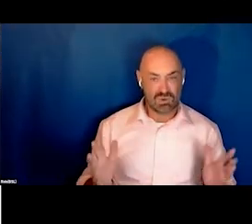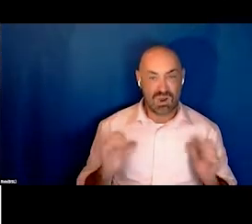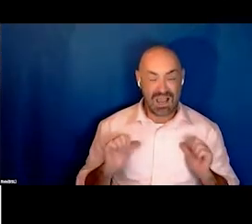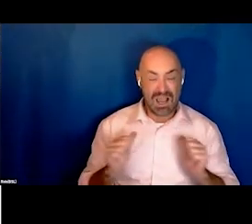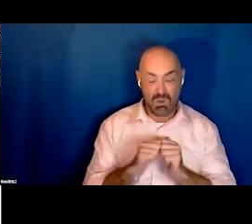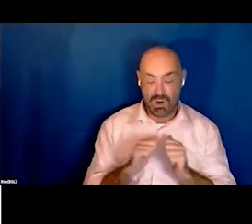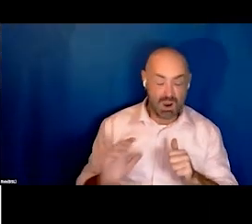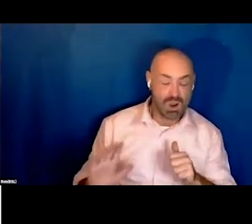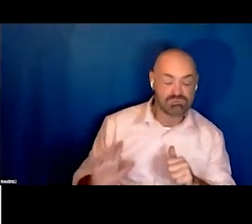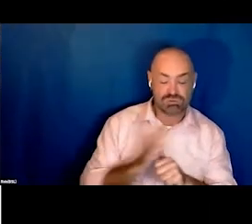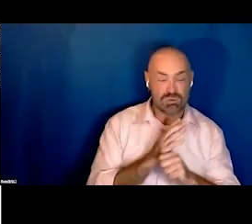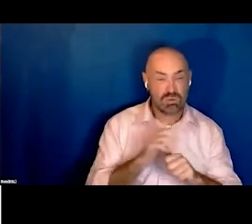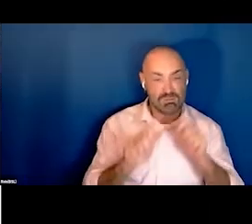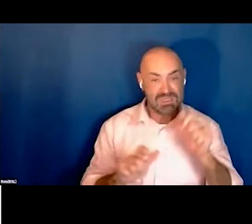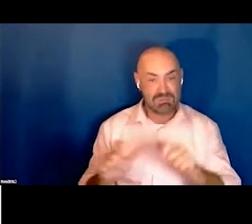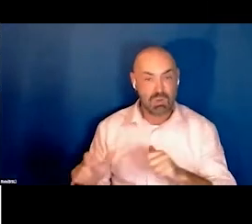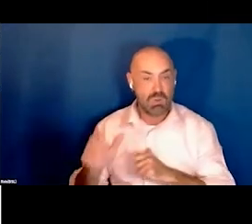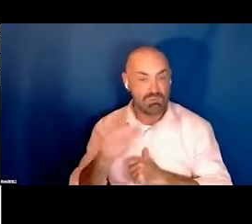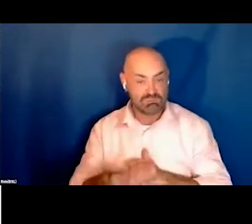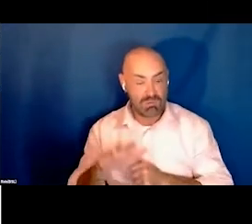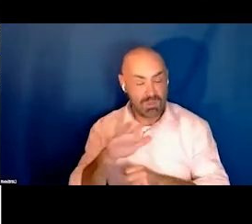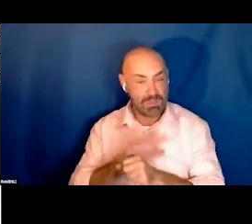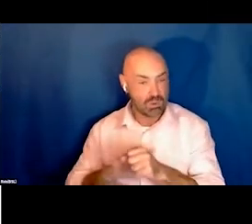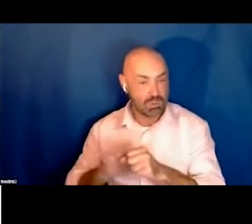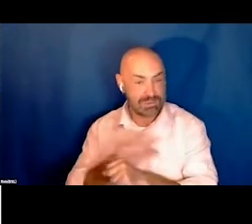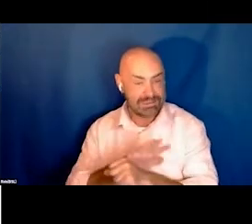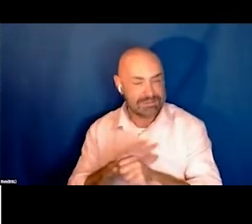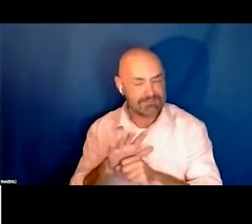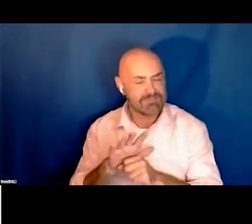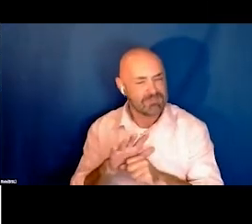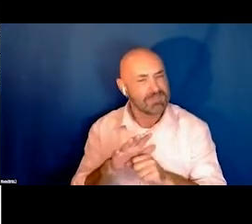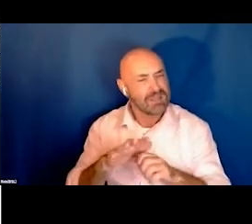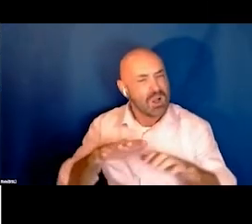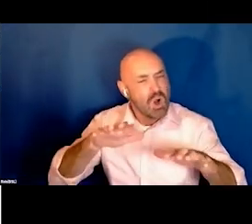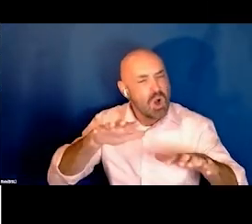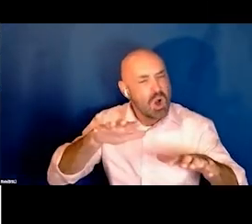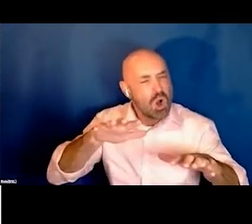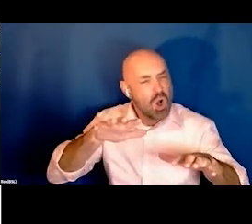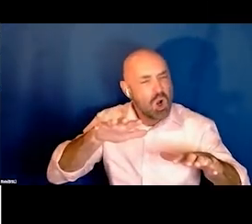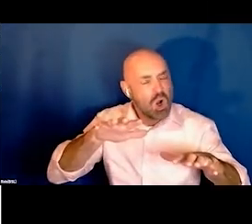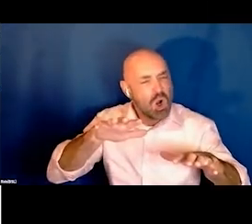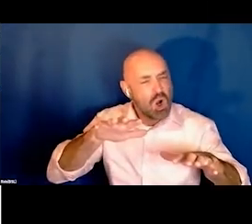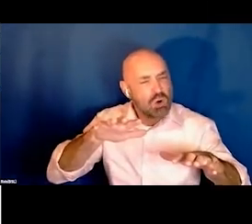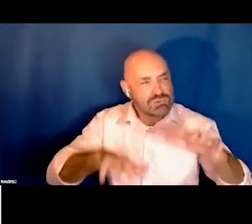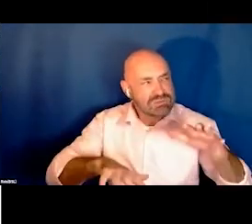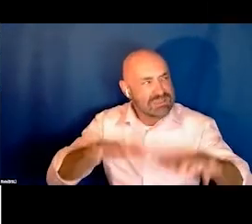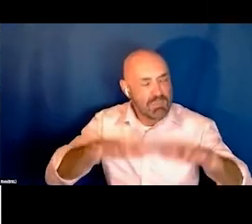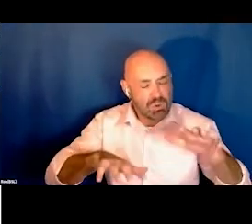their communities are saying the impacts of climate change resemble the experiences of colonization.